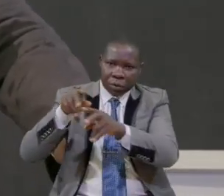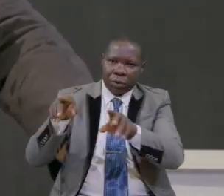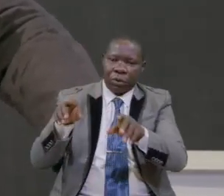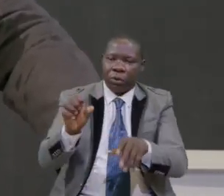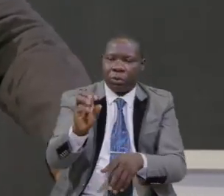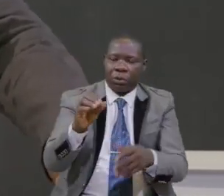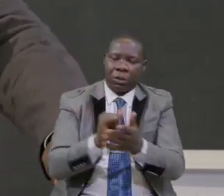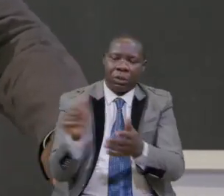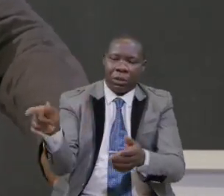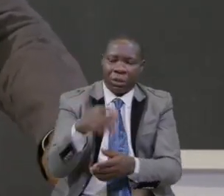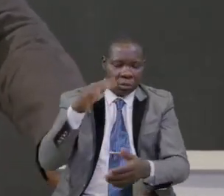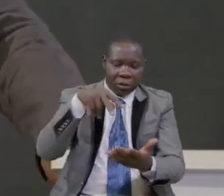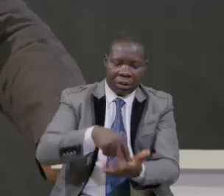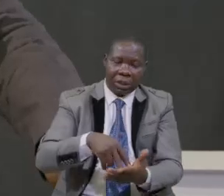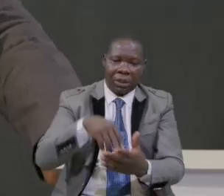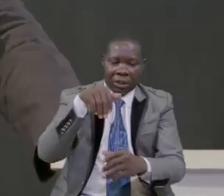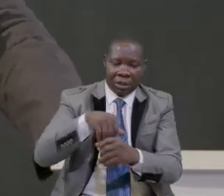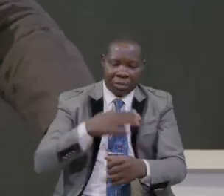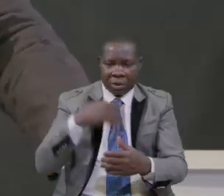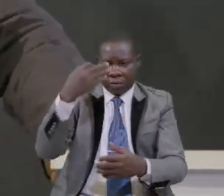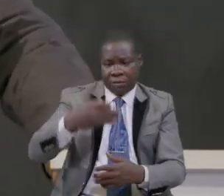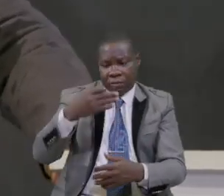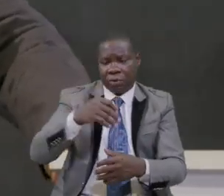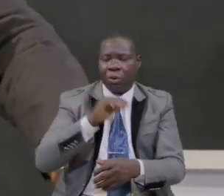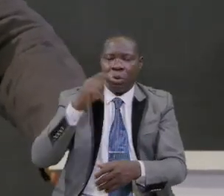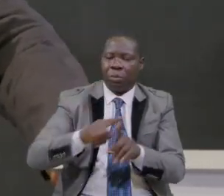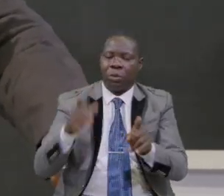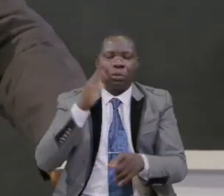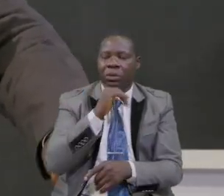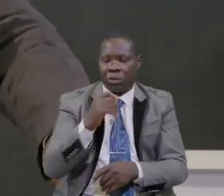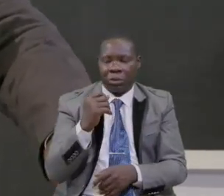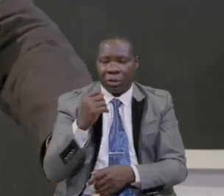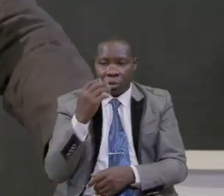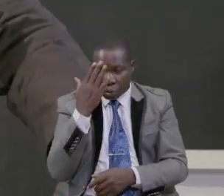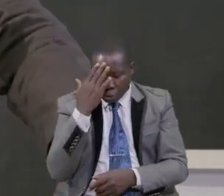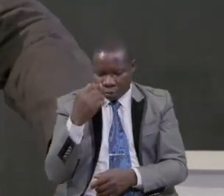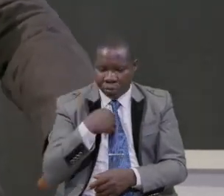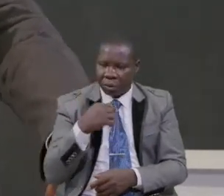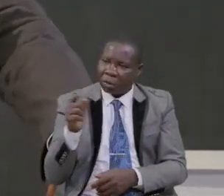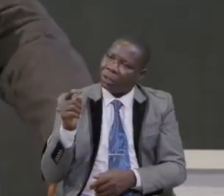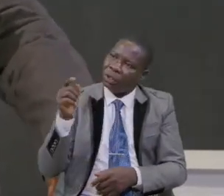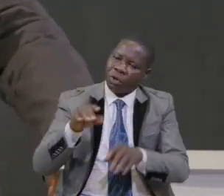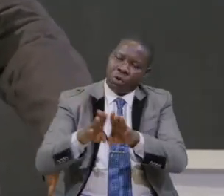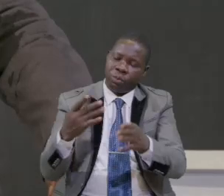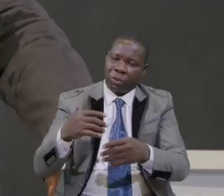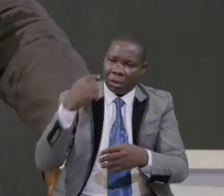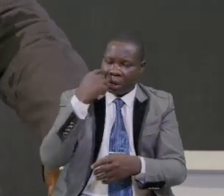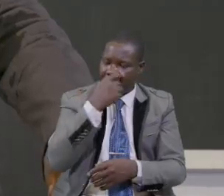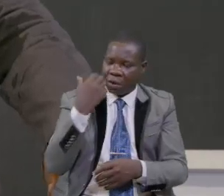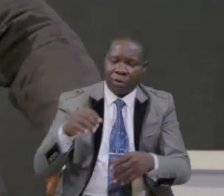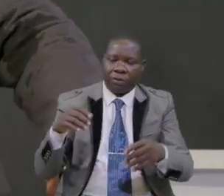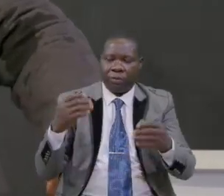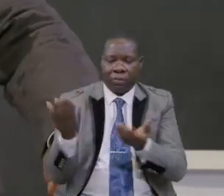not recognize me. He opened the eyes of the servant. He obstructed